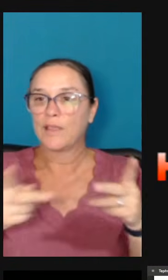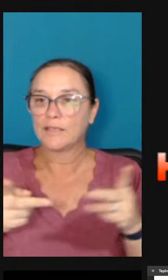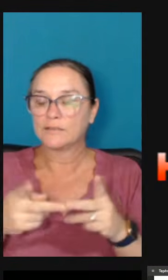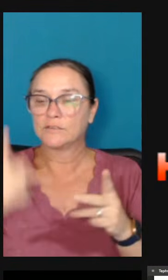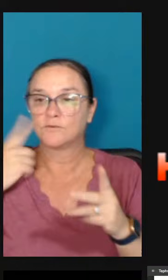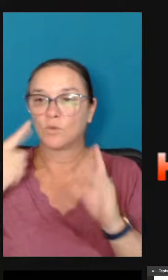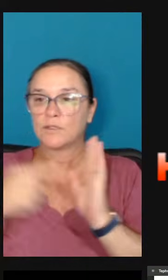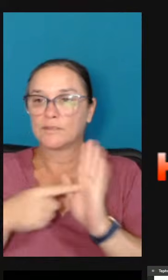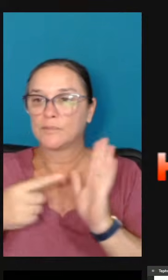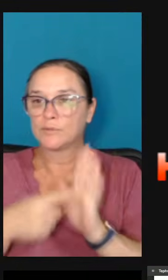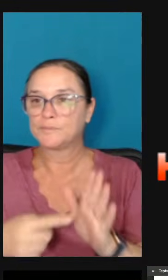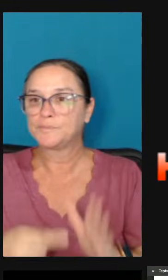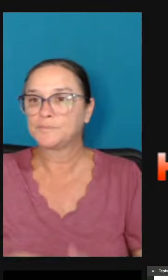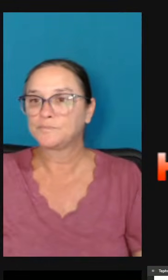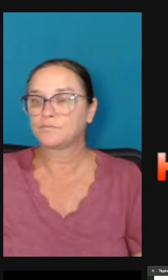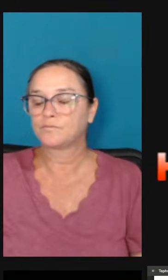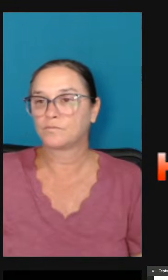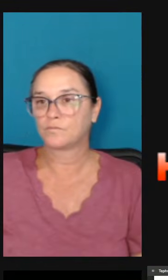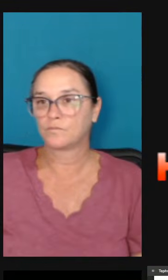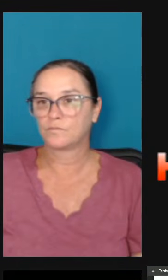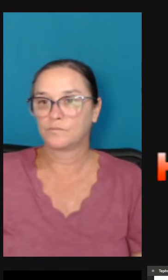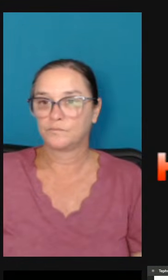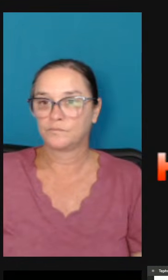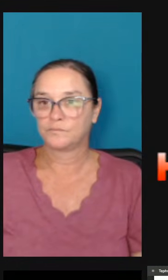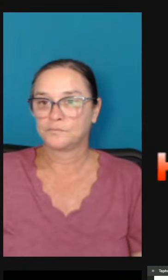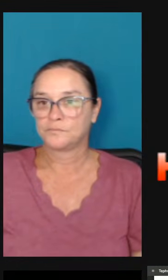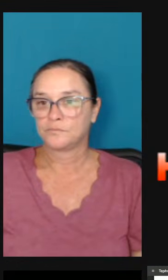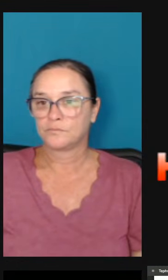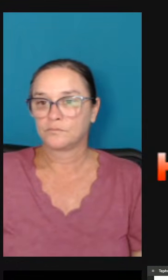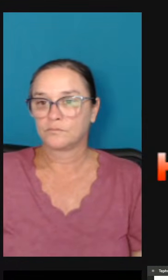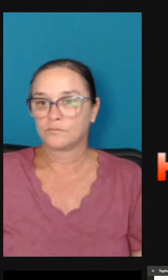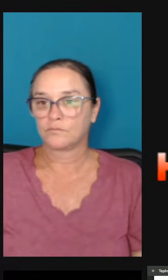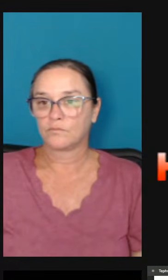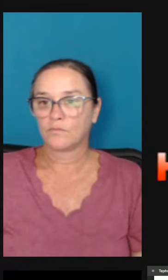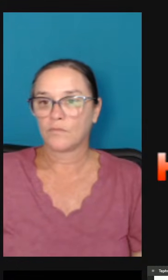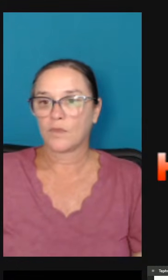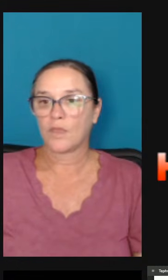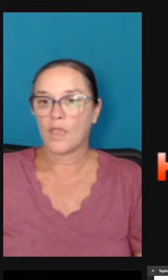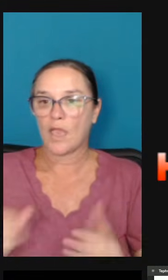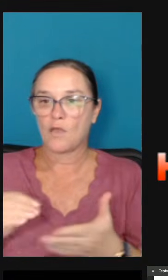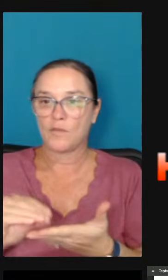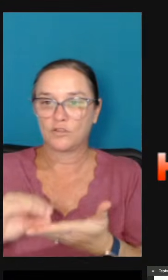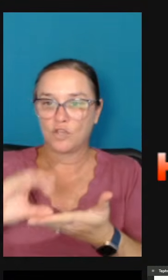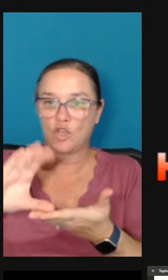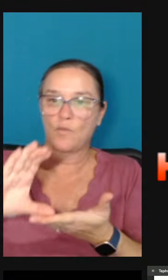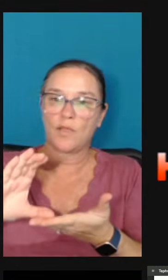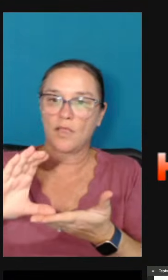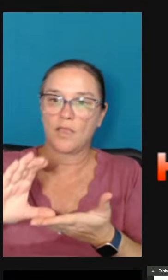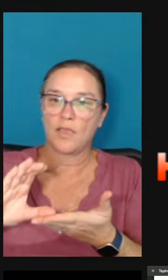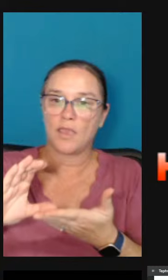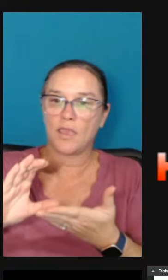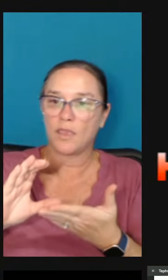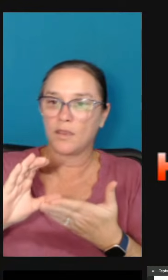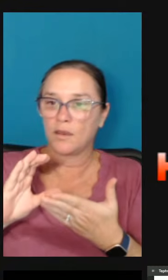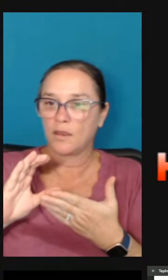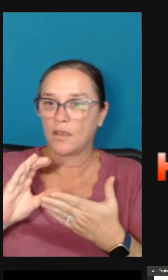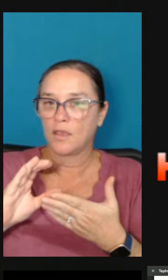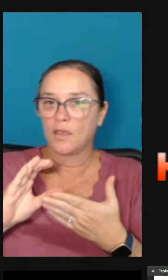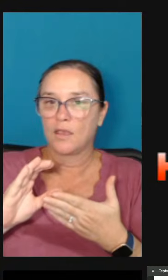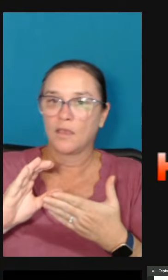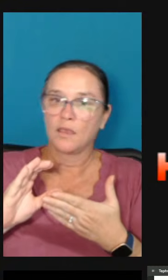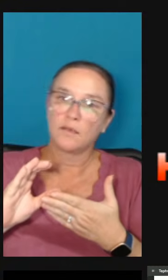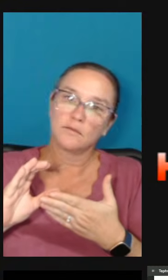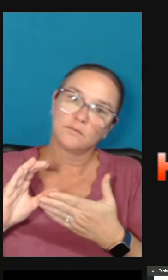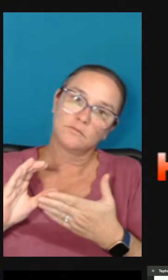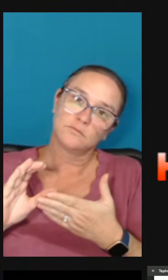Right. So yeah, like this, for example, right? Down here we have Tephra accumulation in cubic meters per square kilometer. Now, I just cleaned